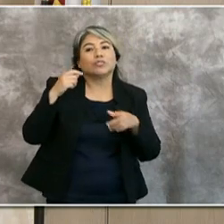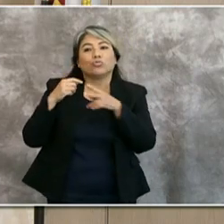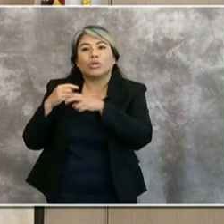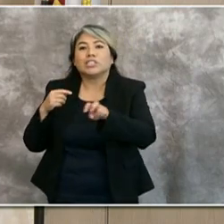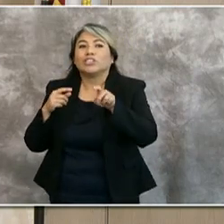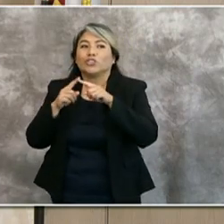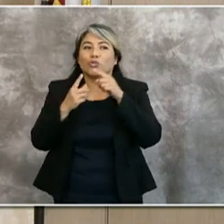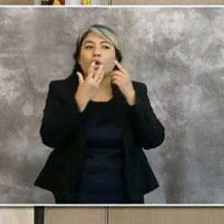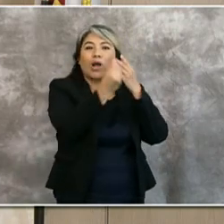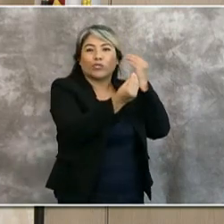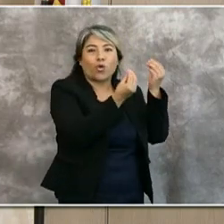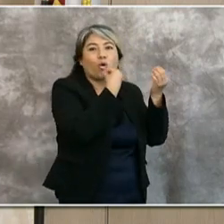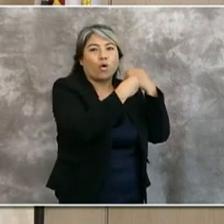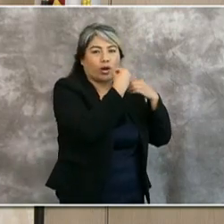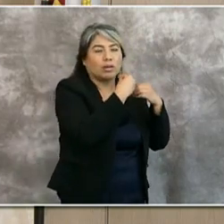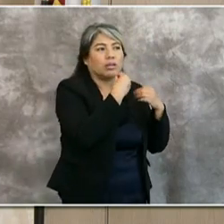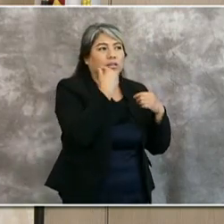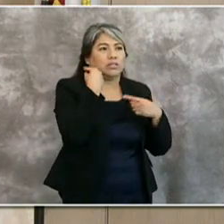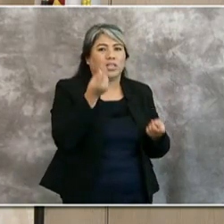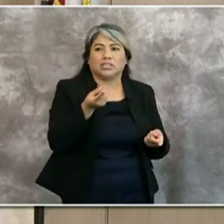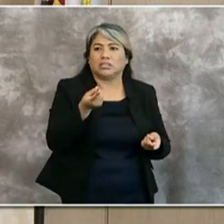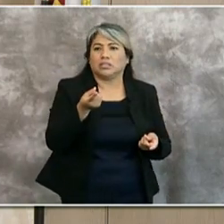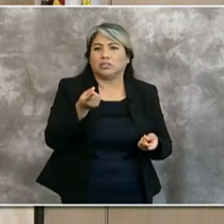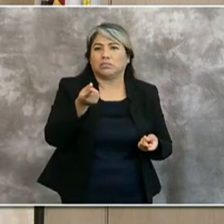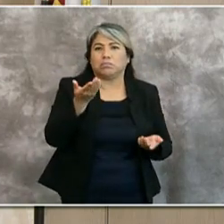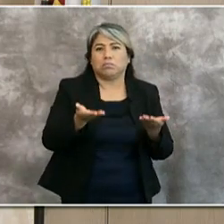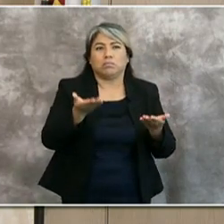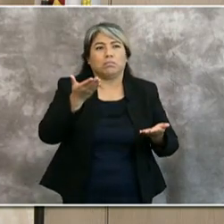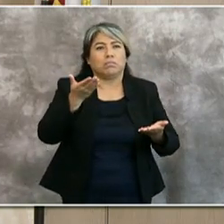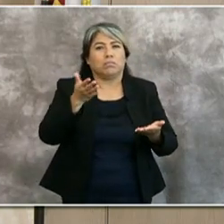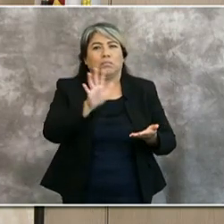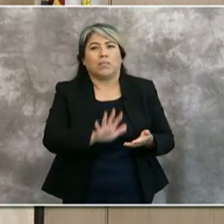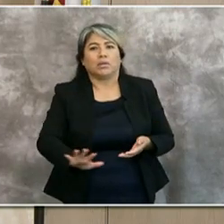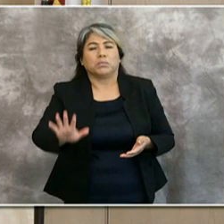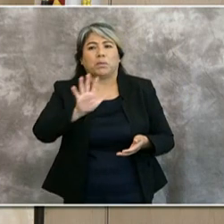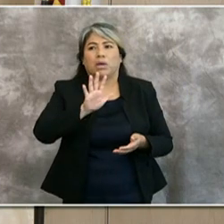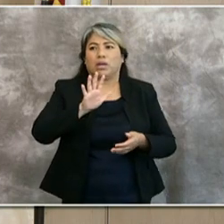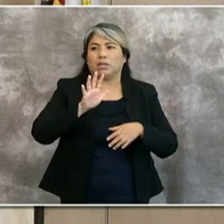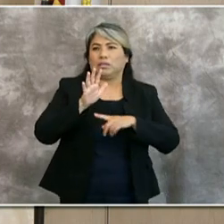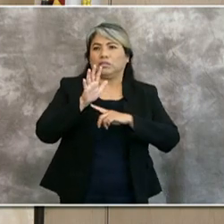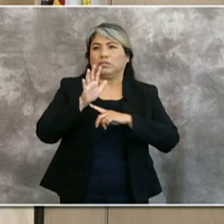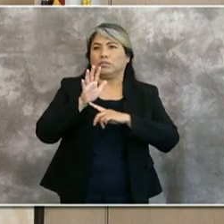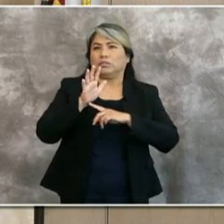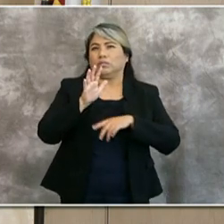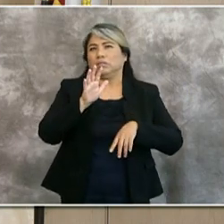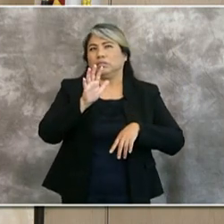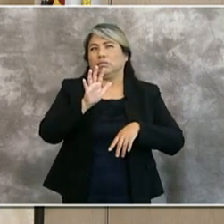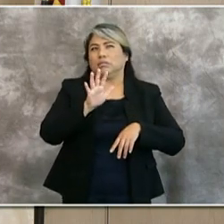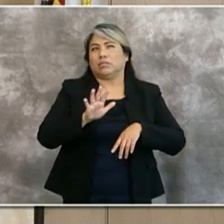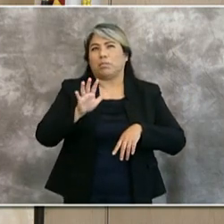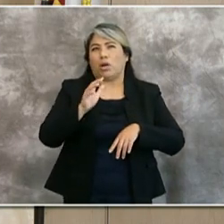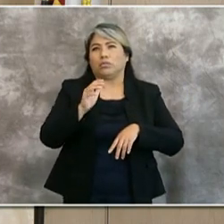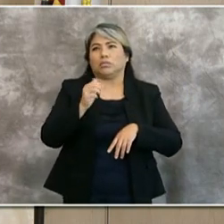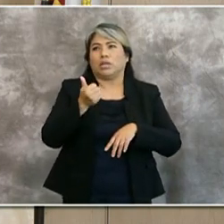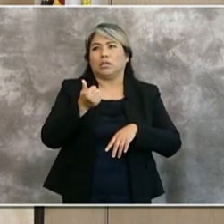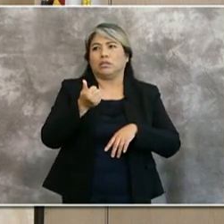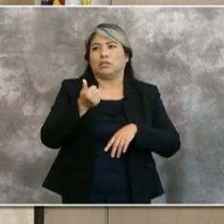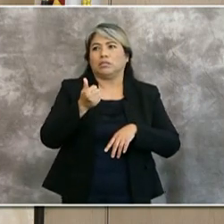to outdoors probably since approximately about 10